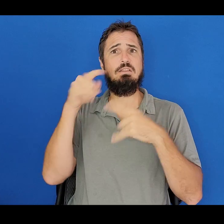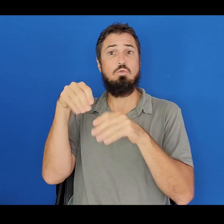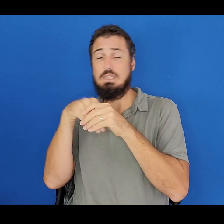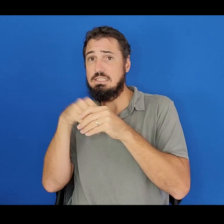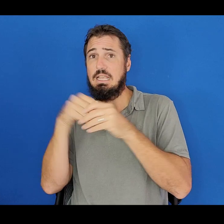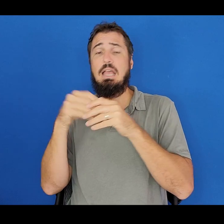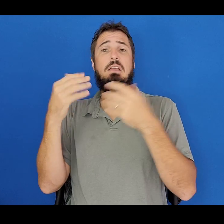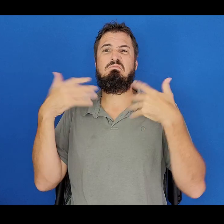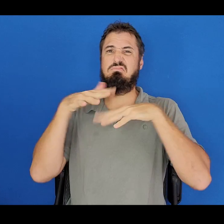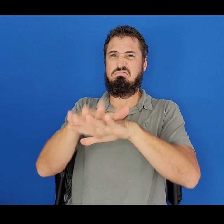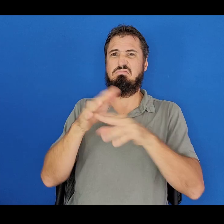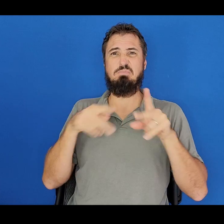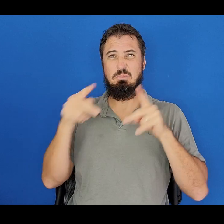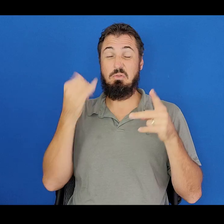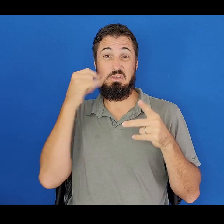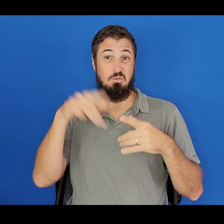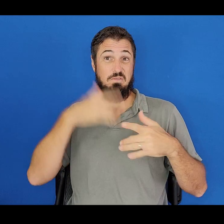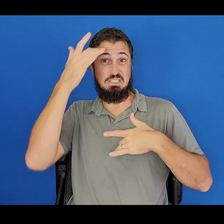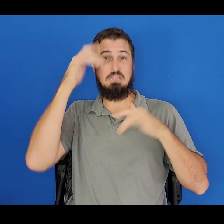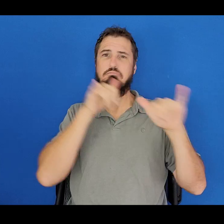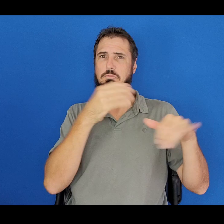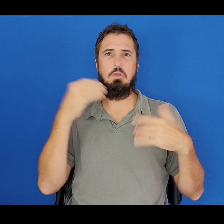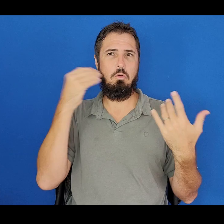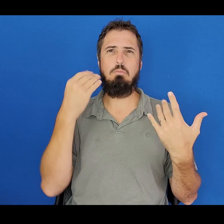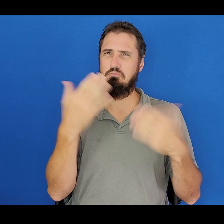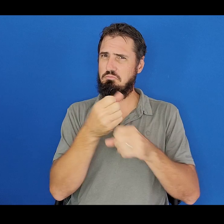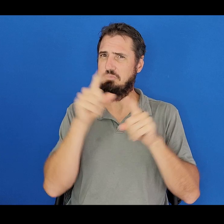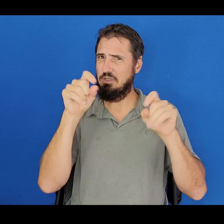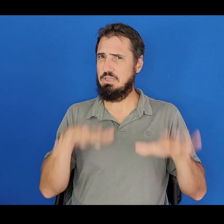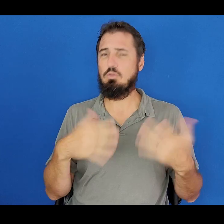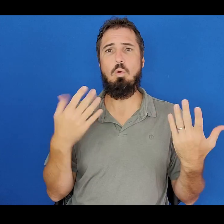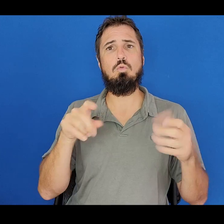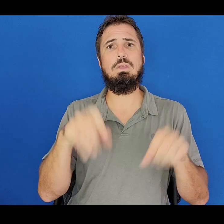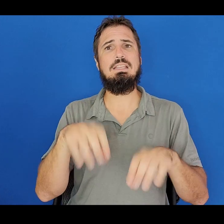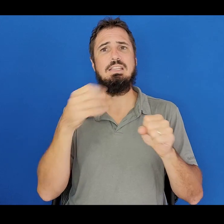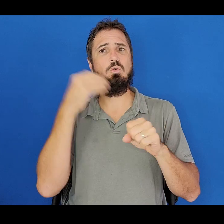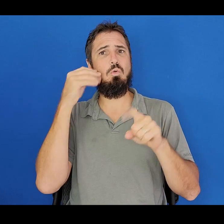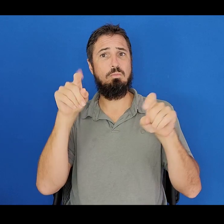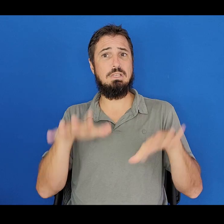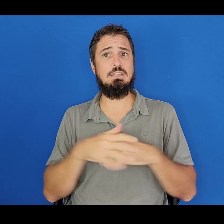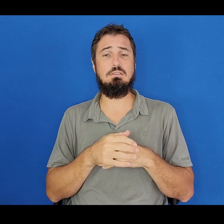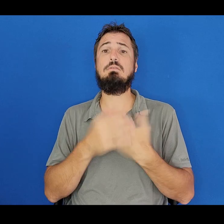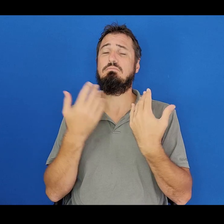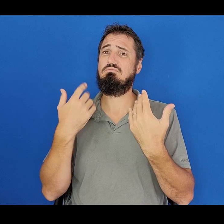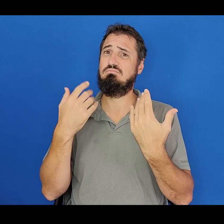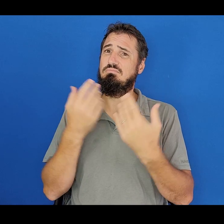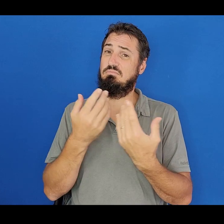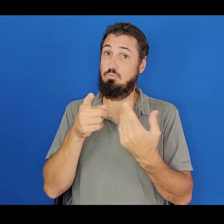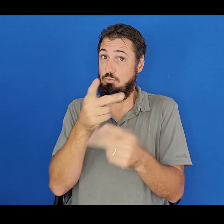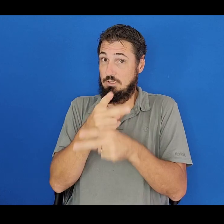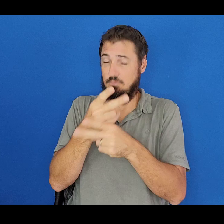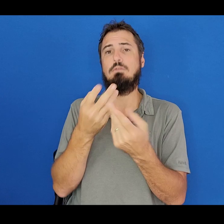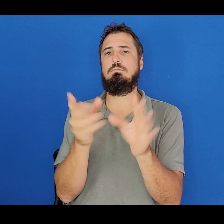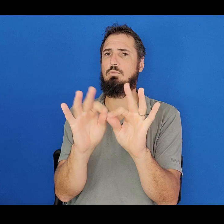indoor crowded places. If you feel sick, stay home and get tested or take a home test. Precautions are